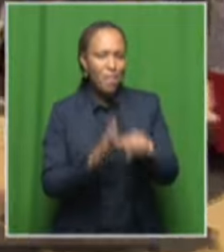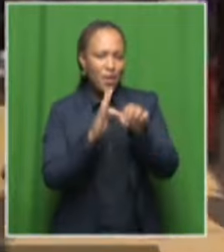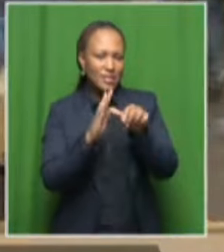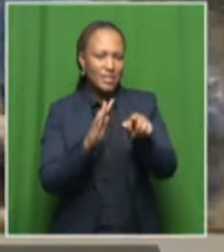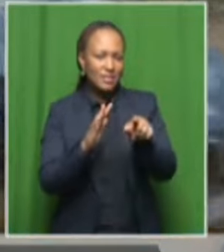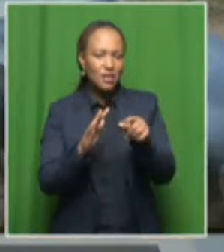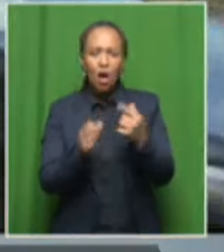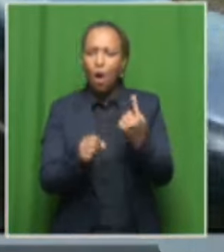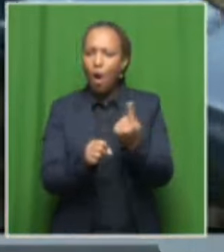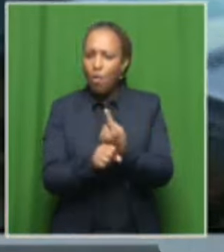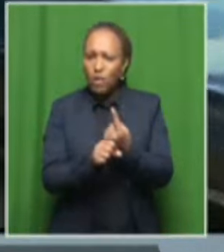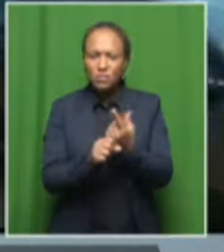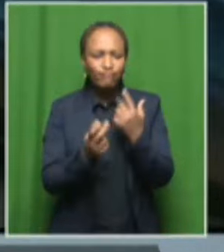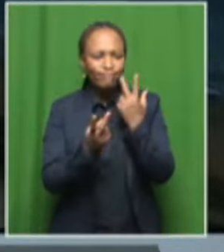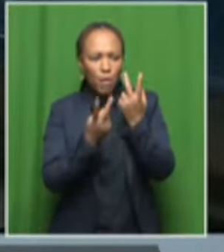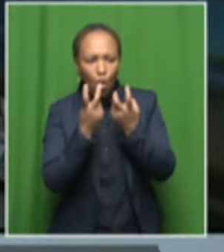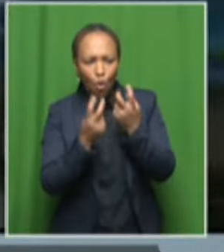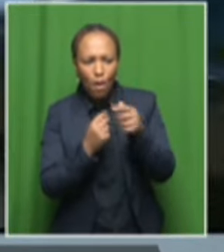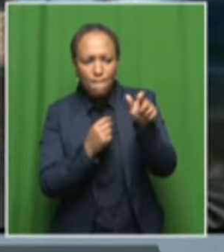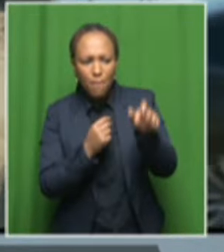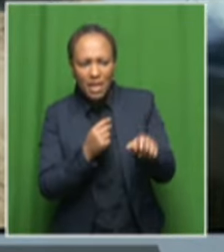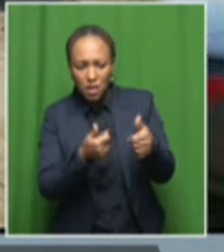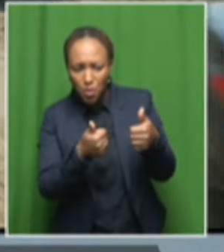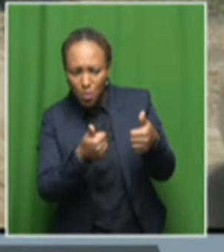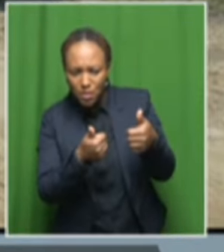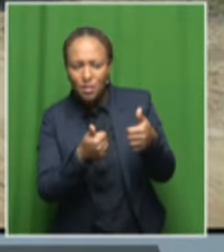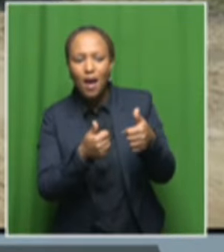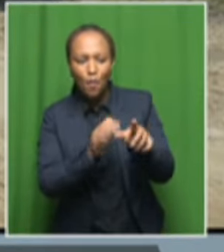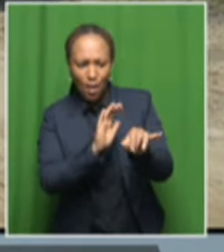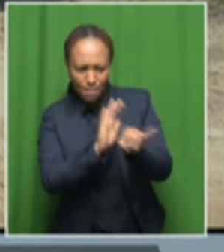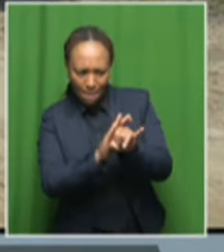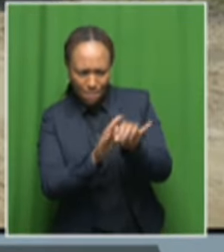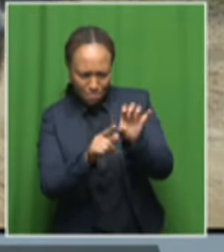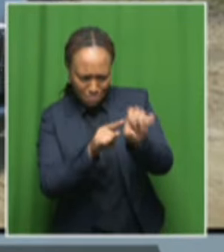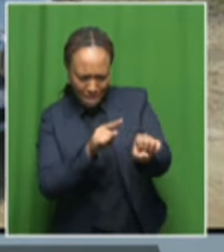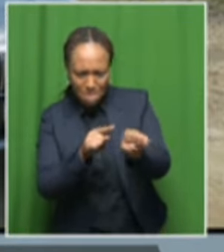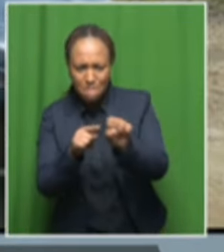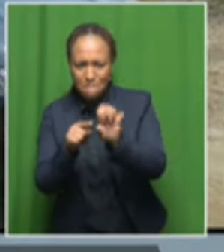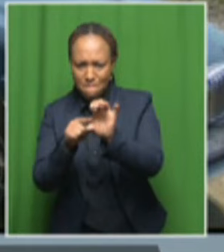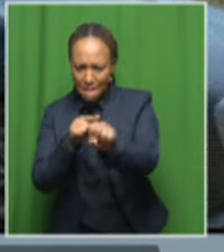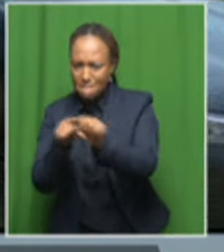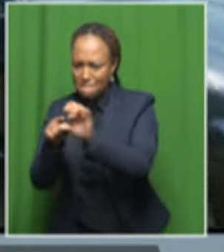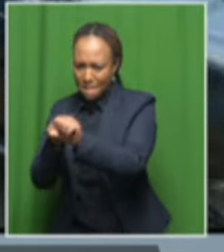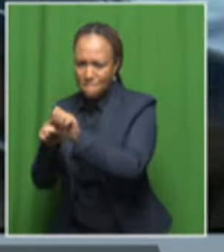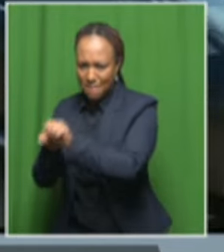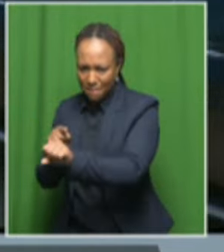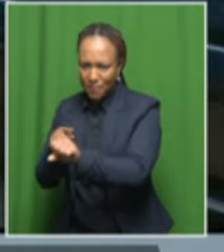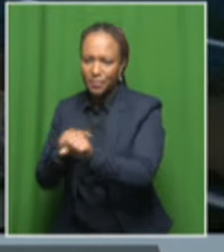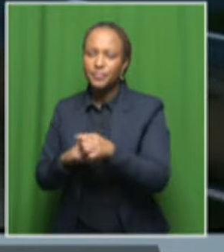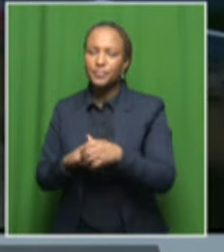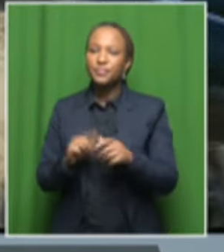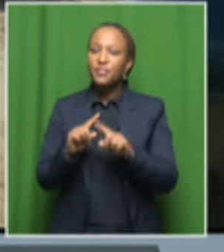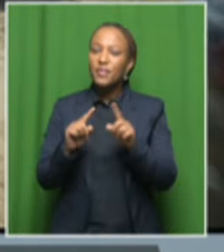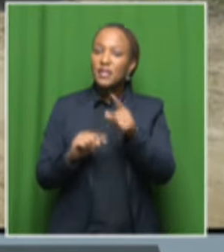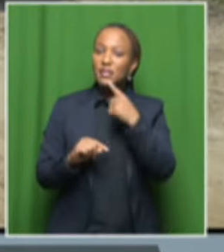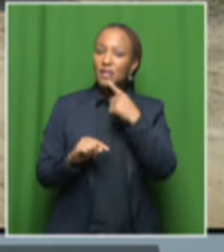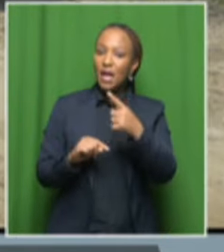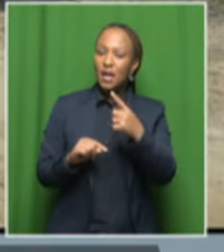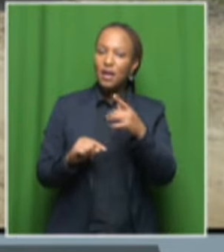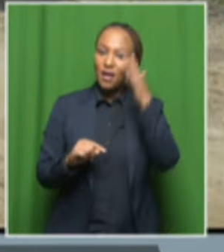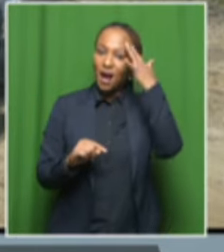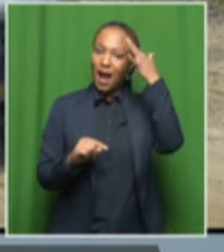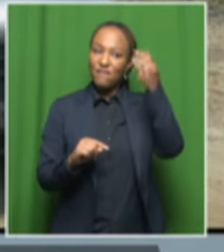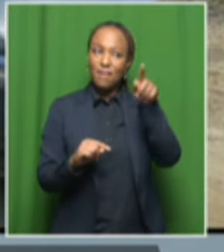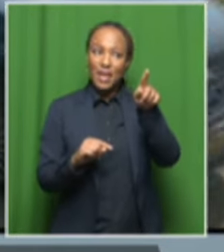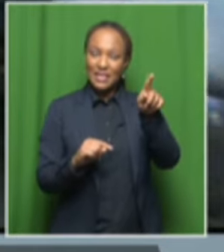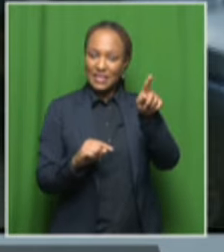for the good in each person and easily found it. He taught us that public service is noble. That's